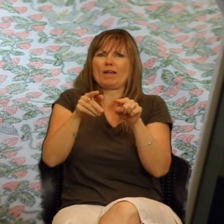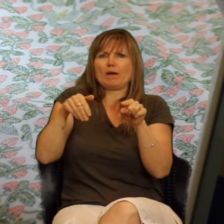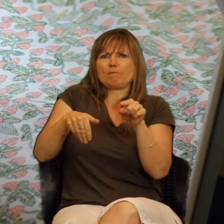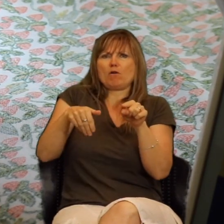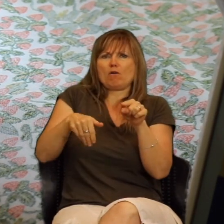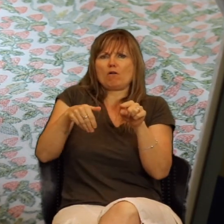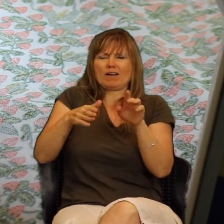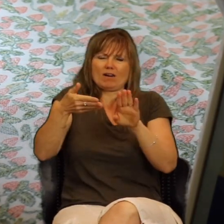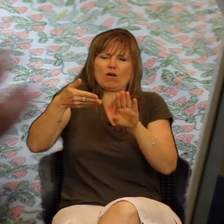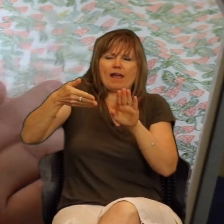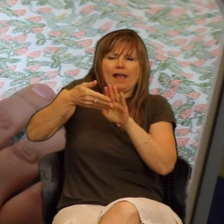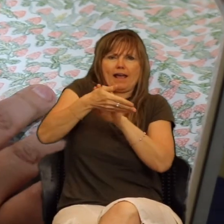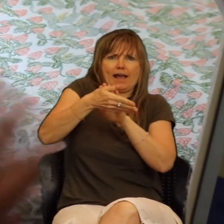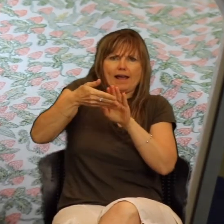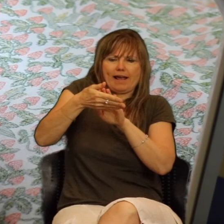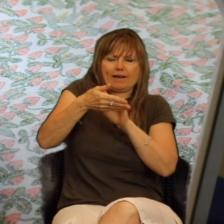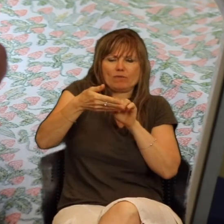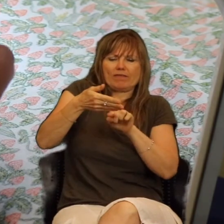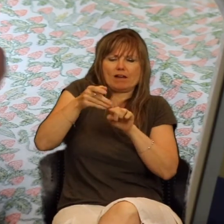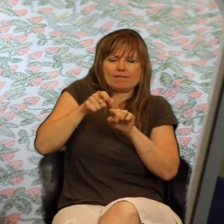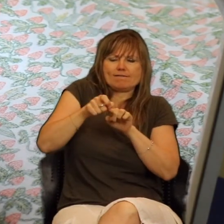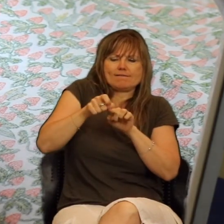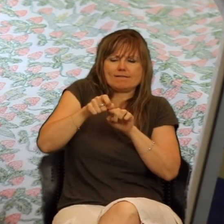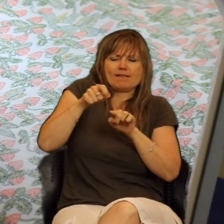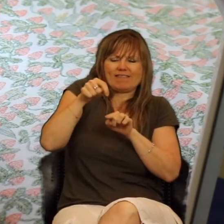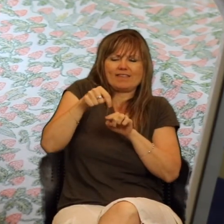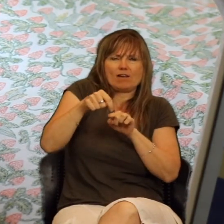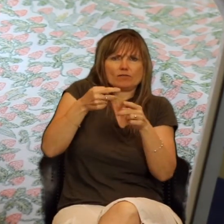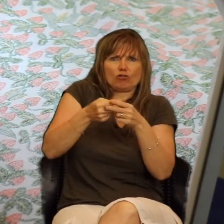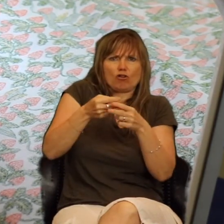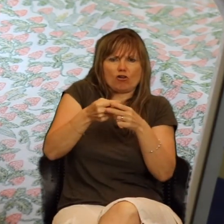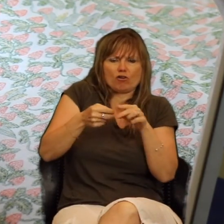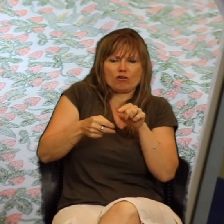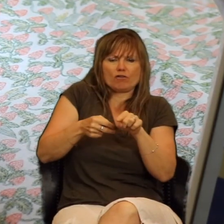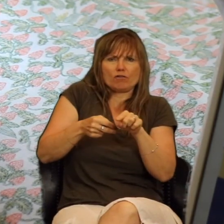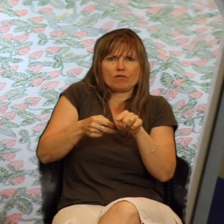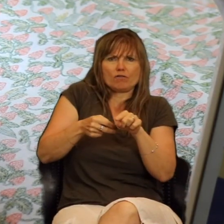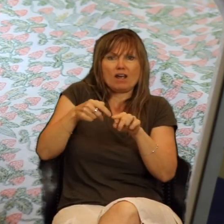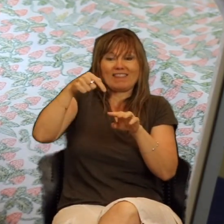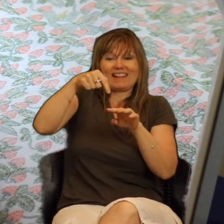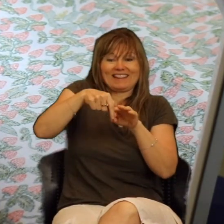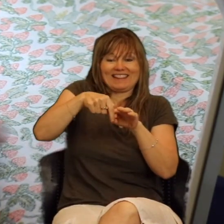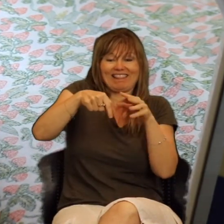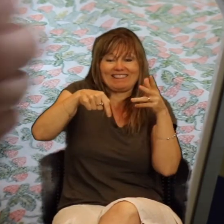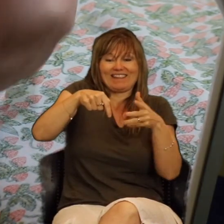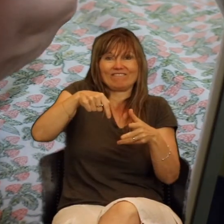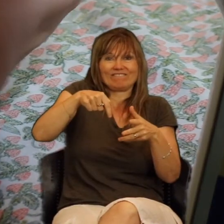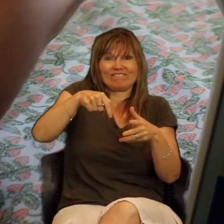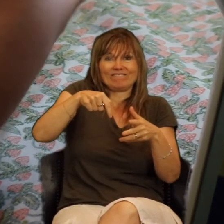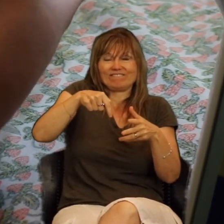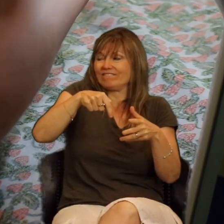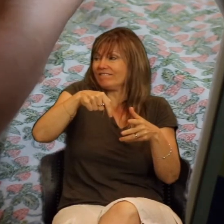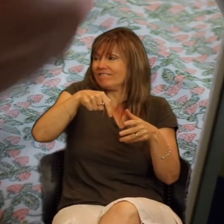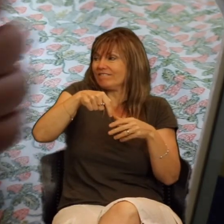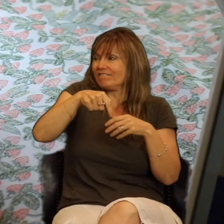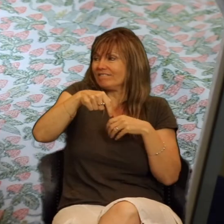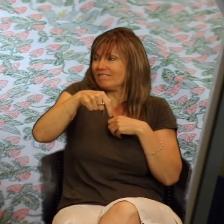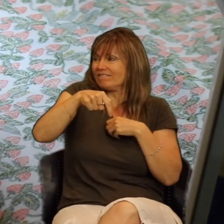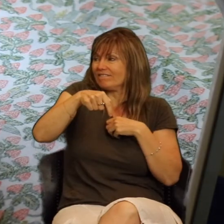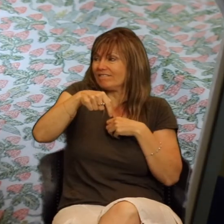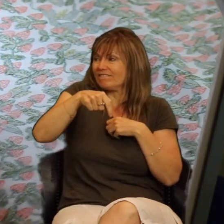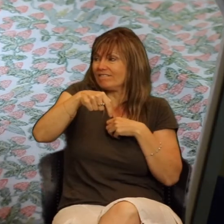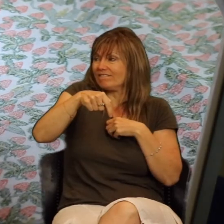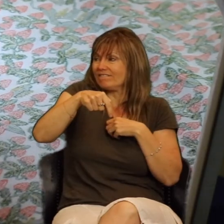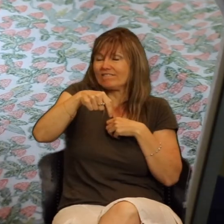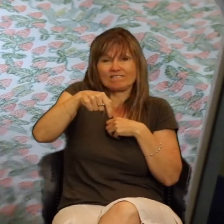pocket opening is. So I'm just going to quickly lock my stitch again. And then I have